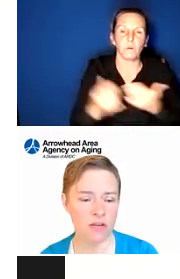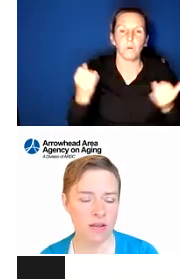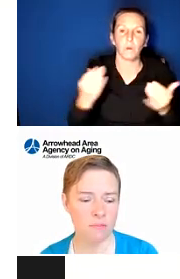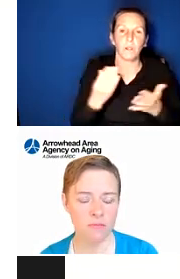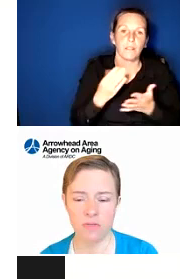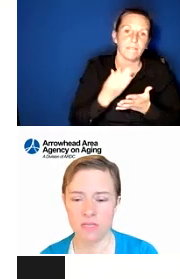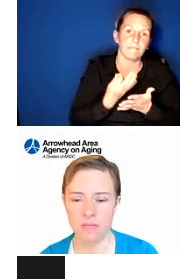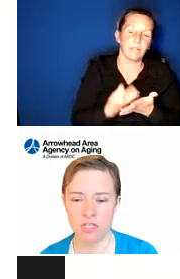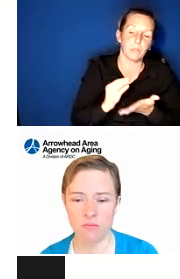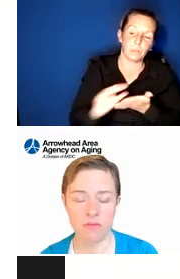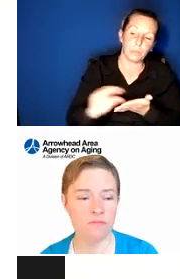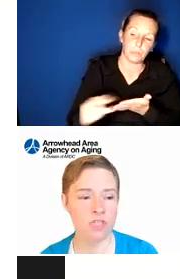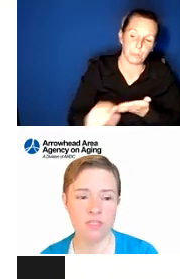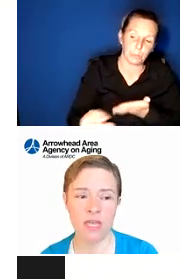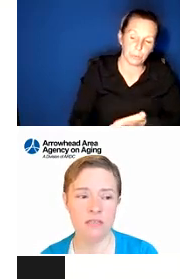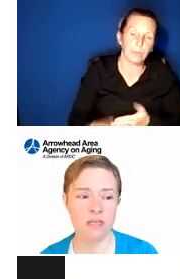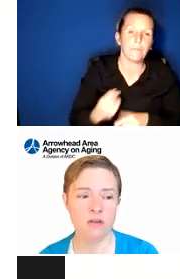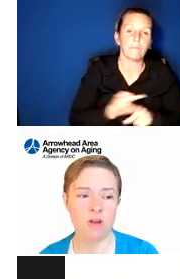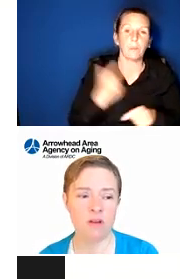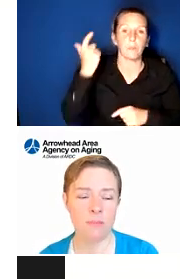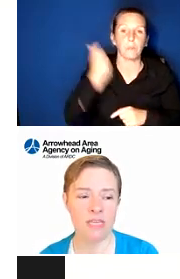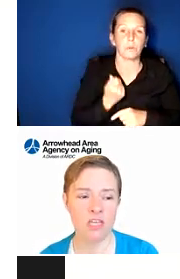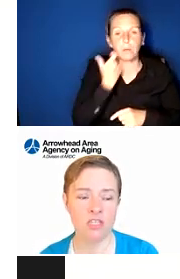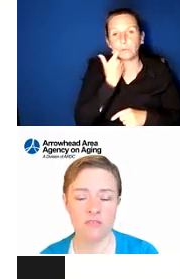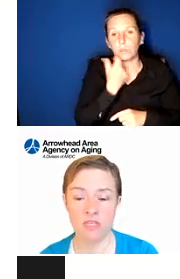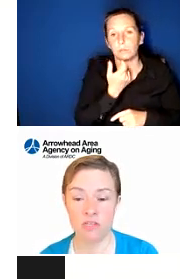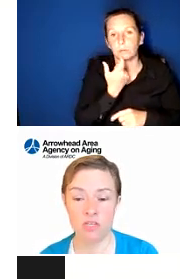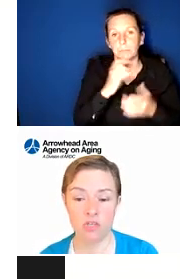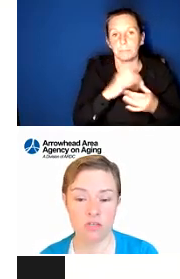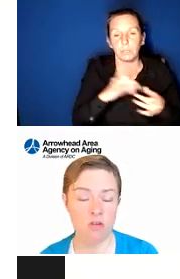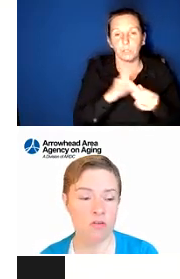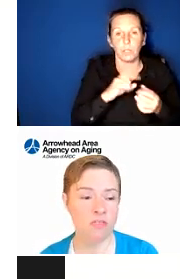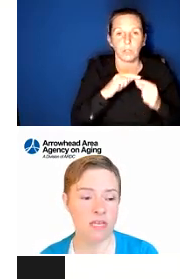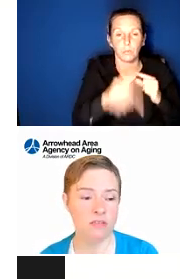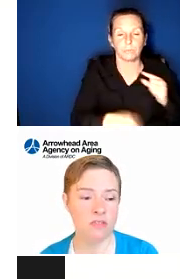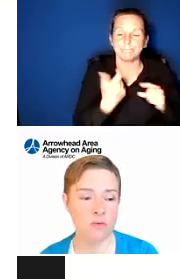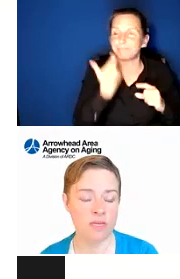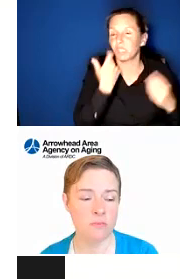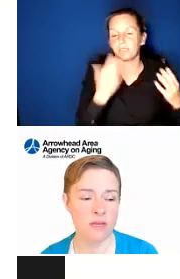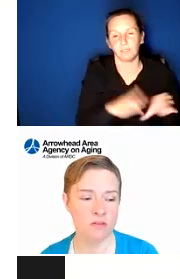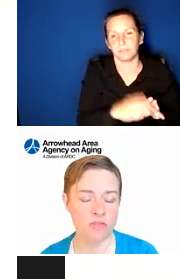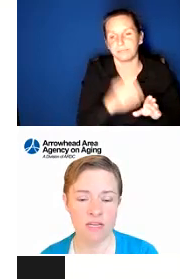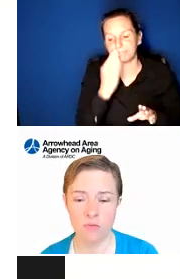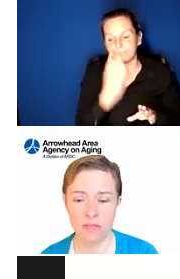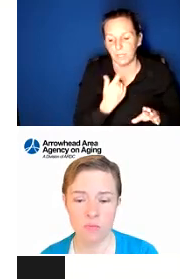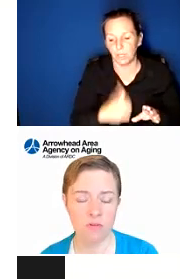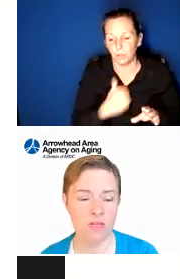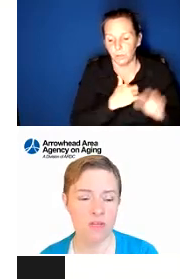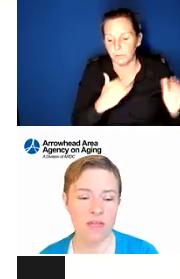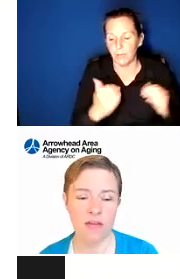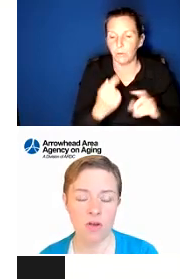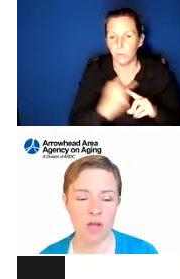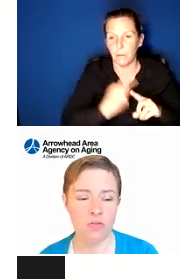under that grant. But as I mentioned, that round of applications for this year is just closed, and so we expect over the next few months